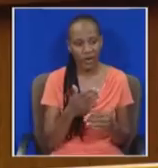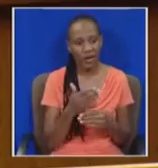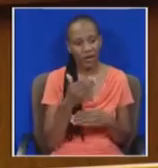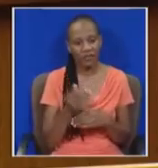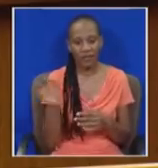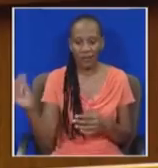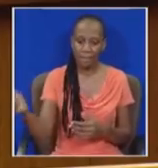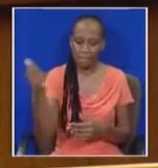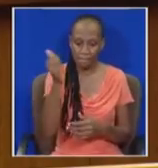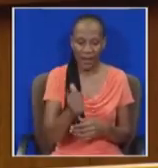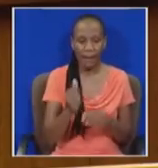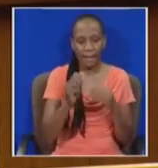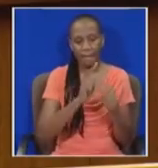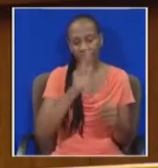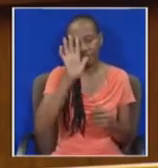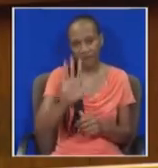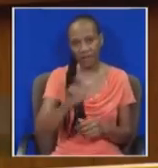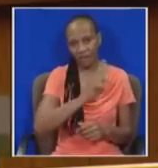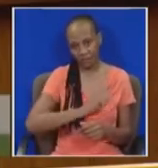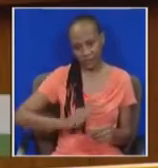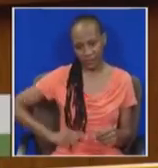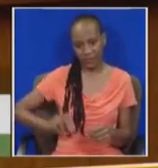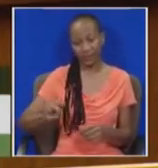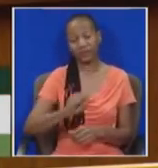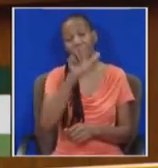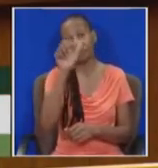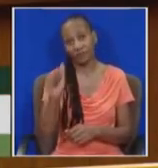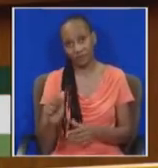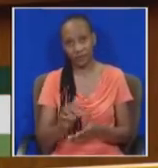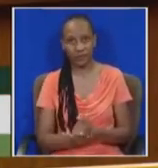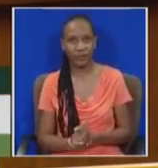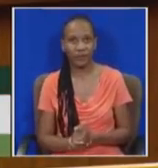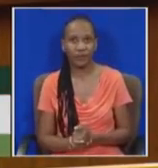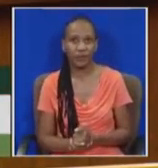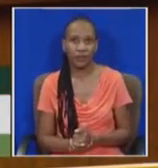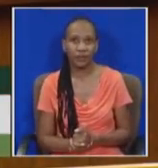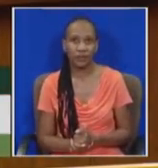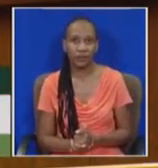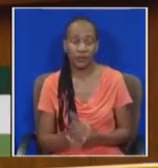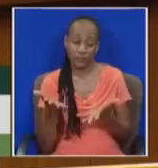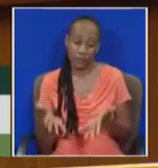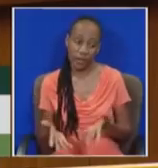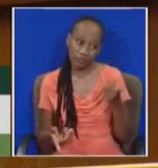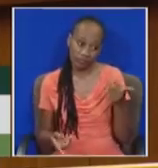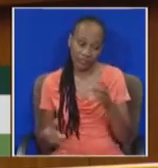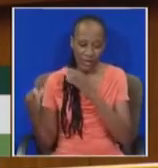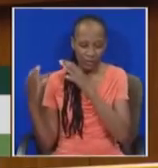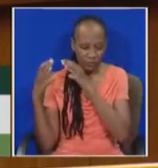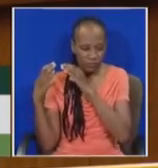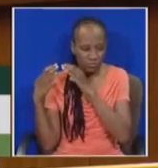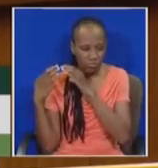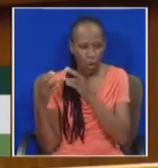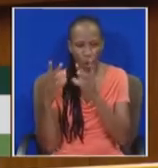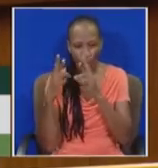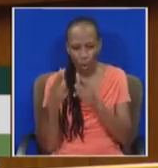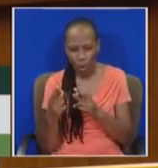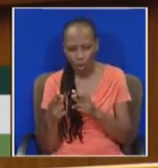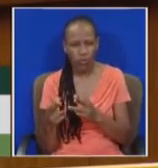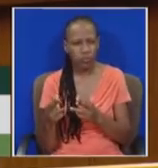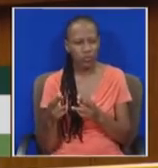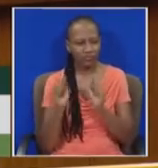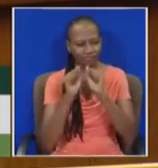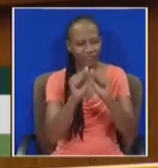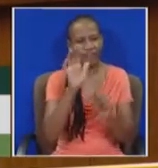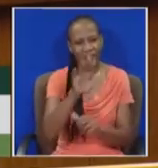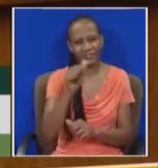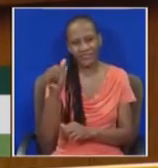election as the 5th President of the Republic of South Africa. With him, he carries the aspirations of 56 million